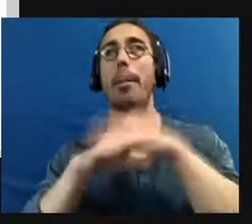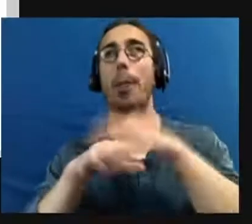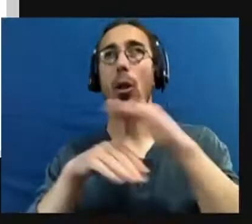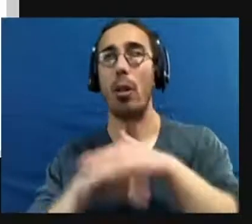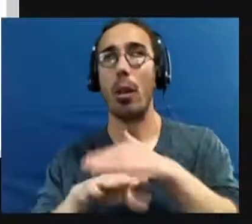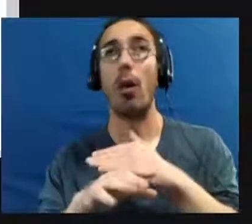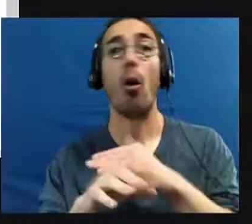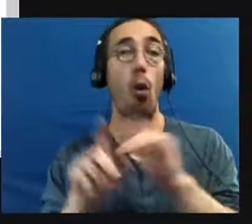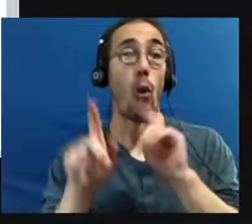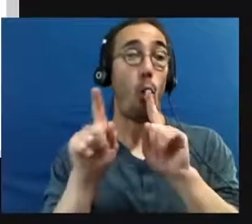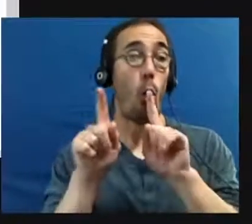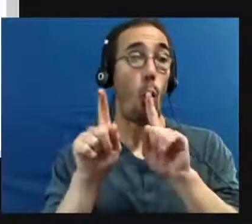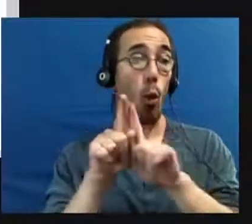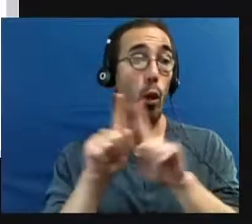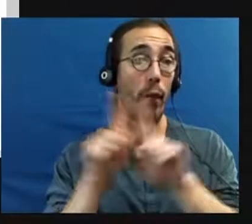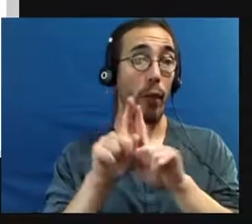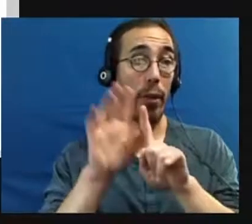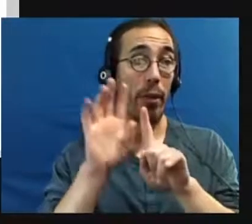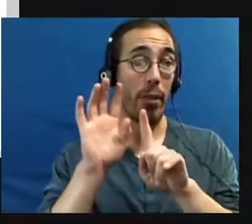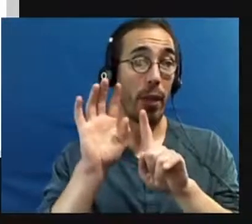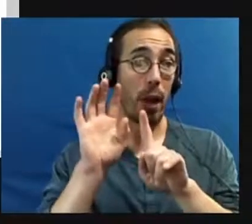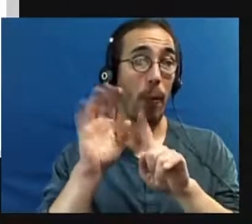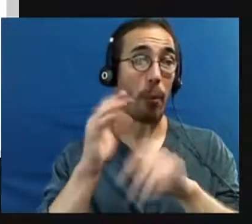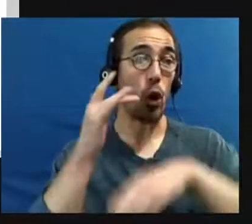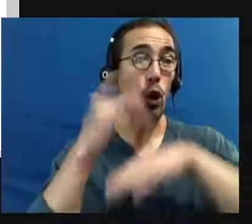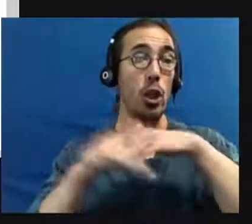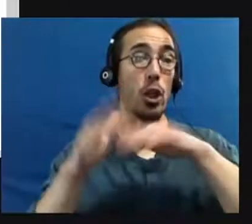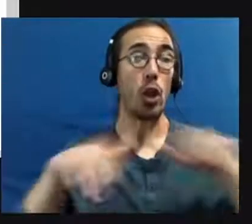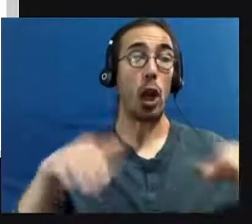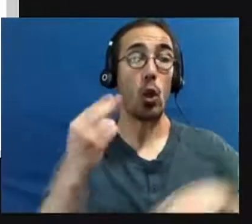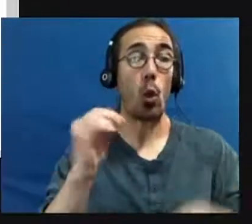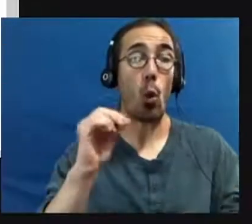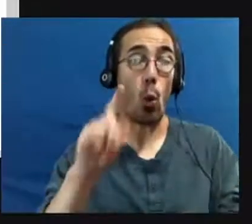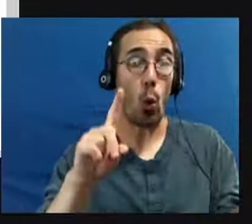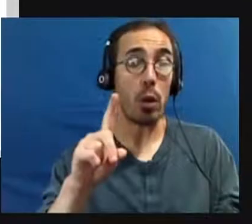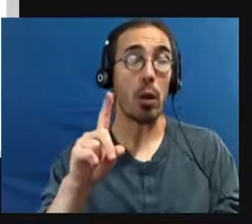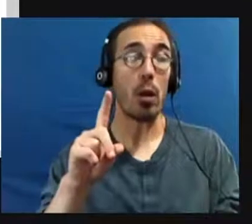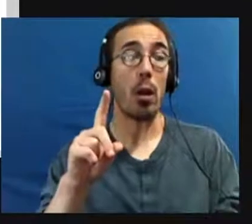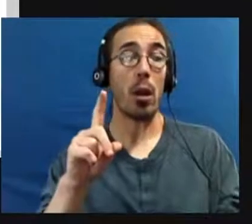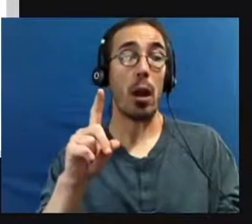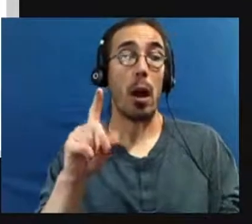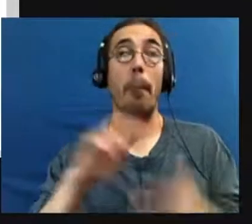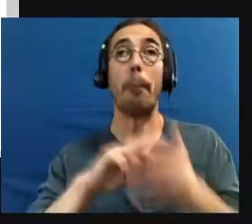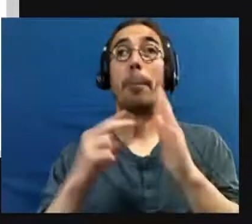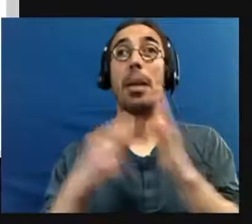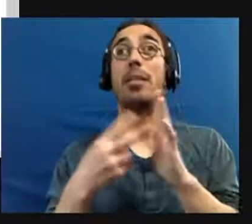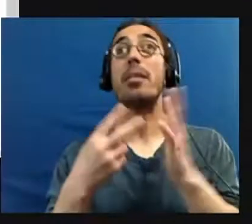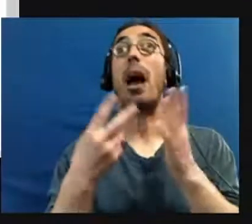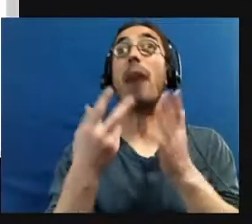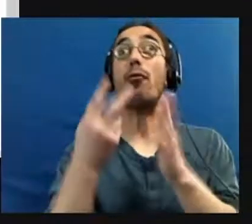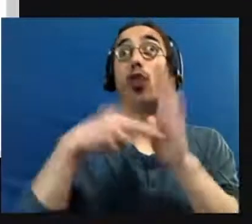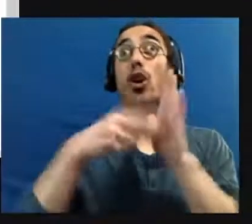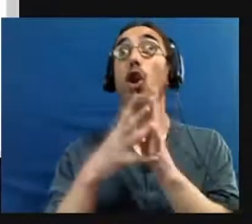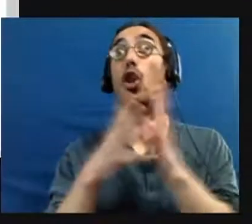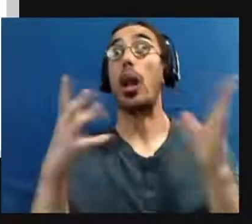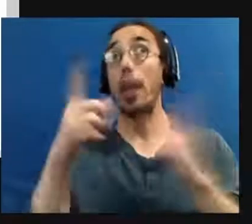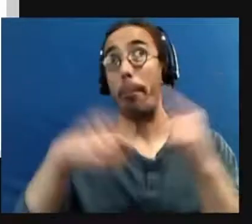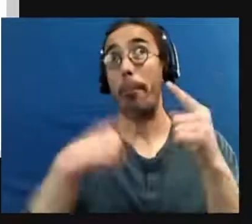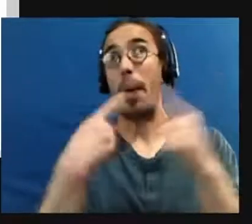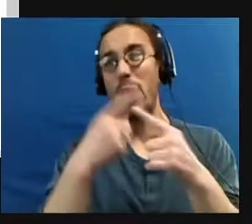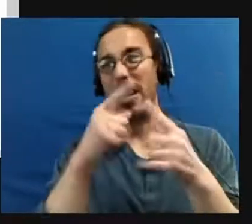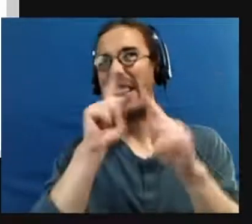And all of that just means that I have read a lot about all of these